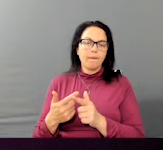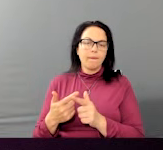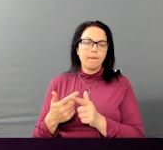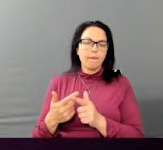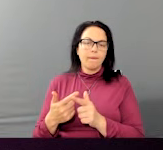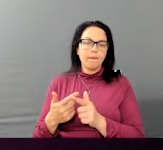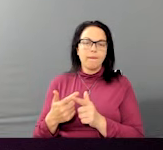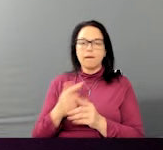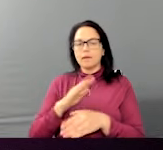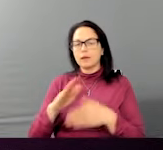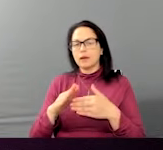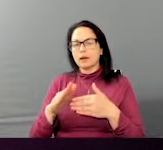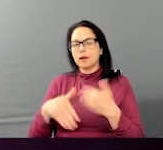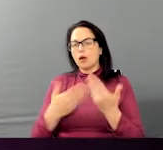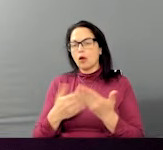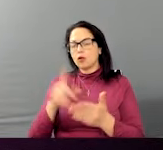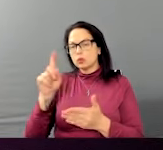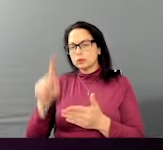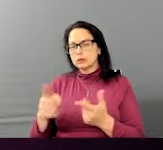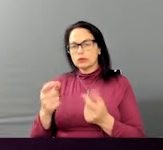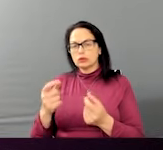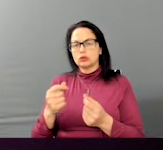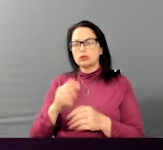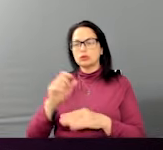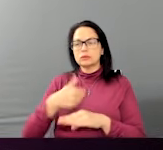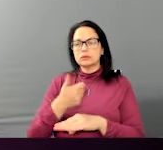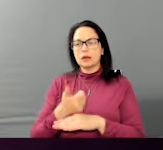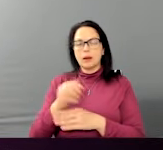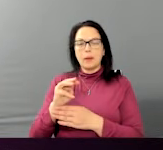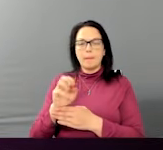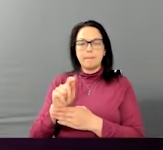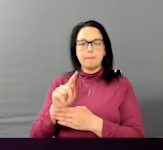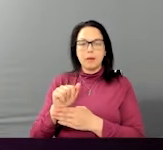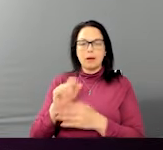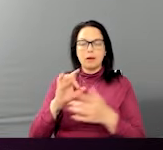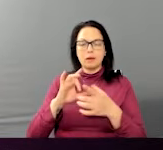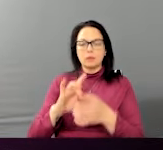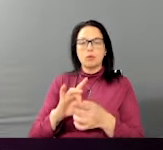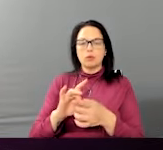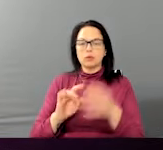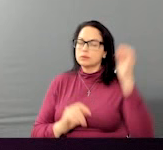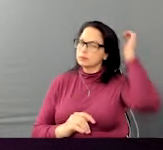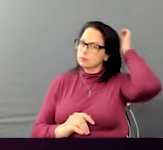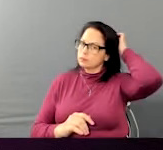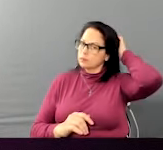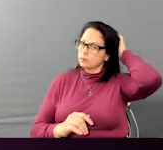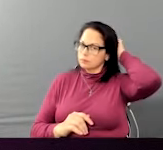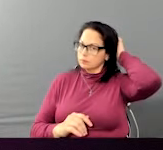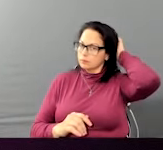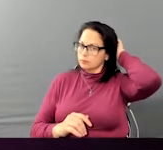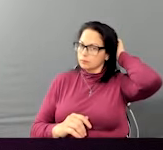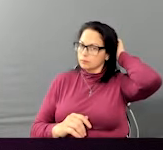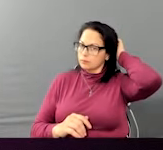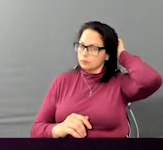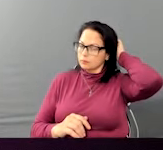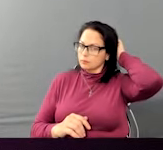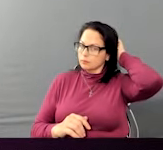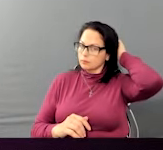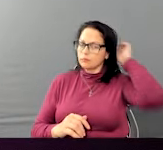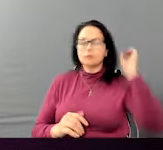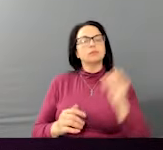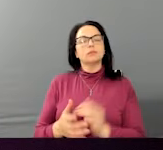is render this meta component, and then Remix will take care of putting the right meta things in there as well. The links as